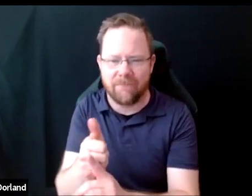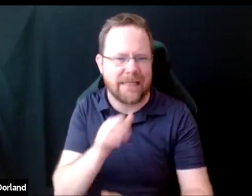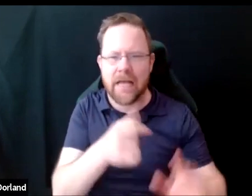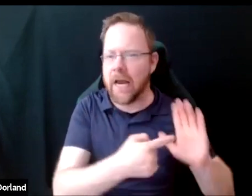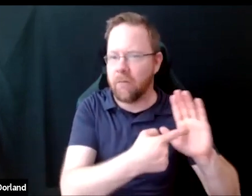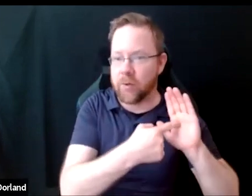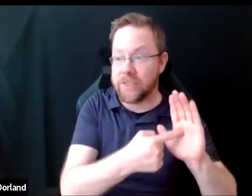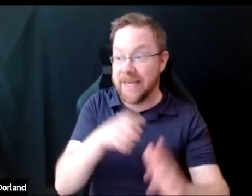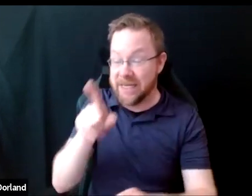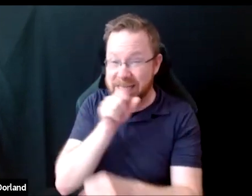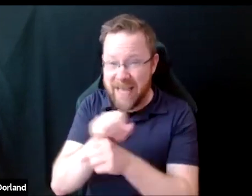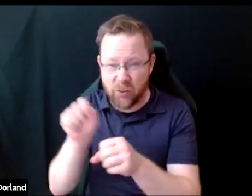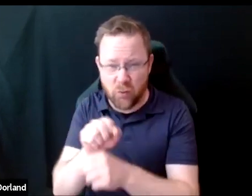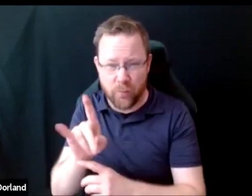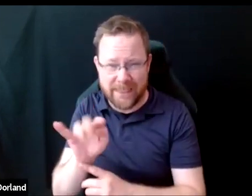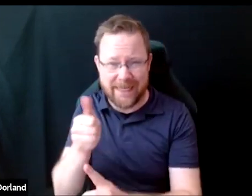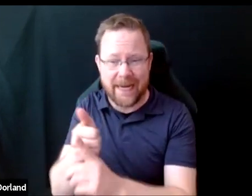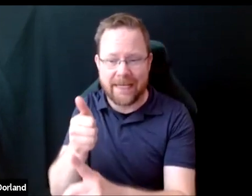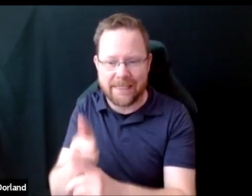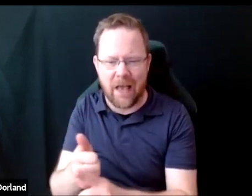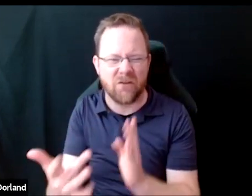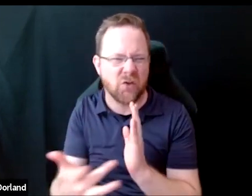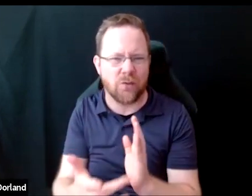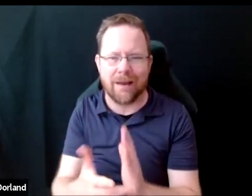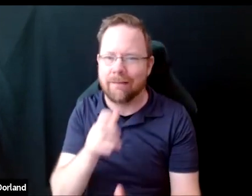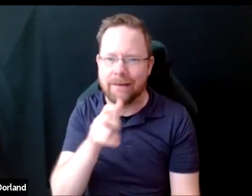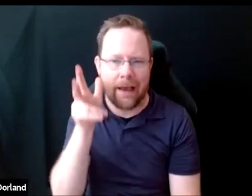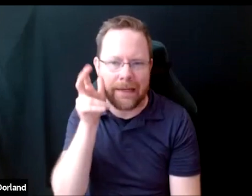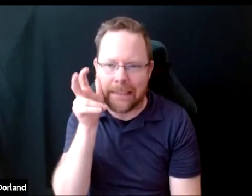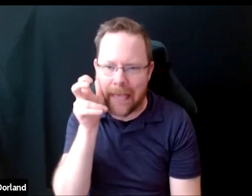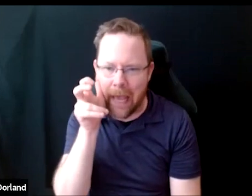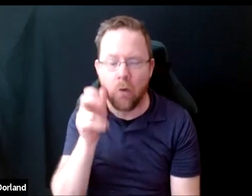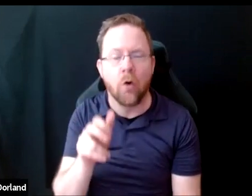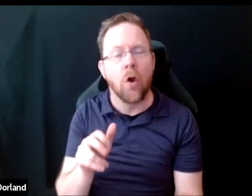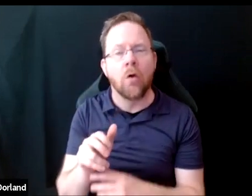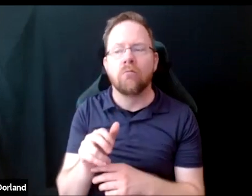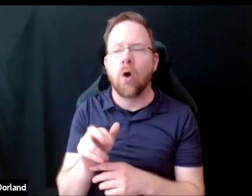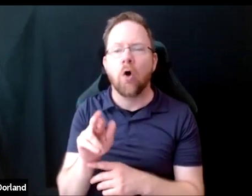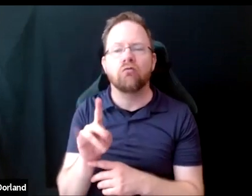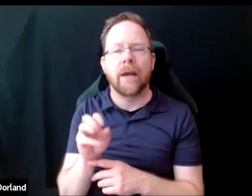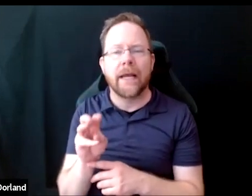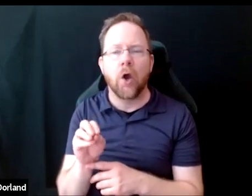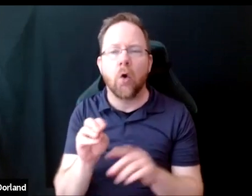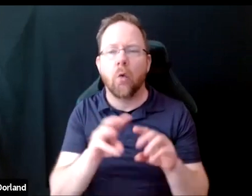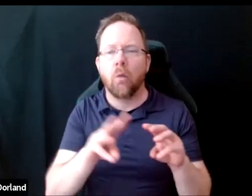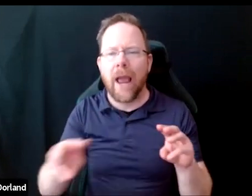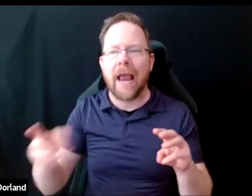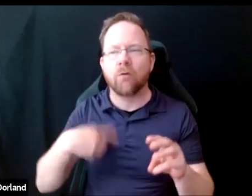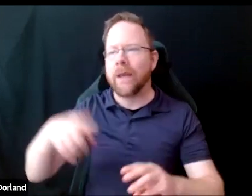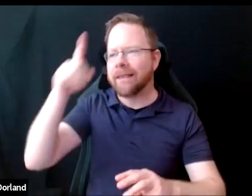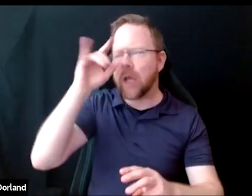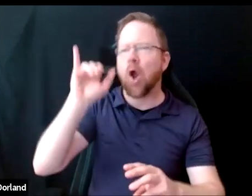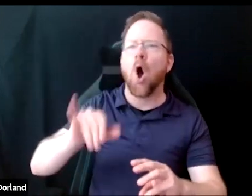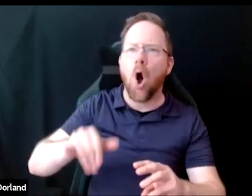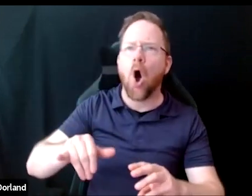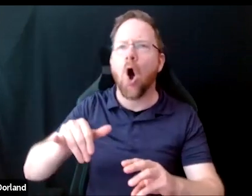both not technically a sound, though we do tend to think of radio waves as sound just because